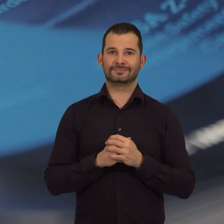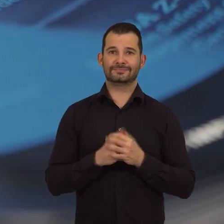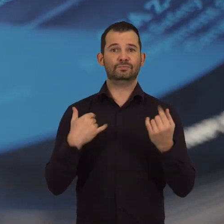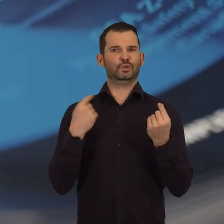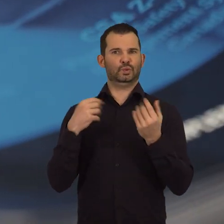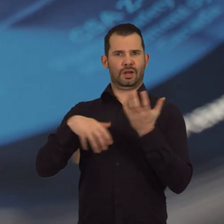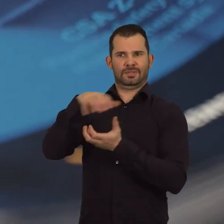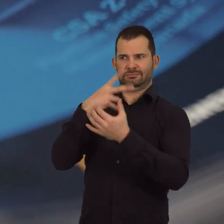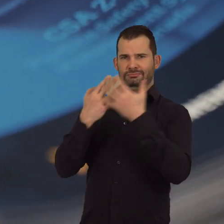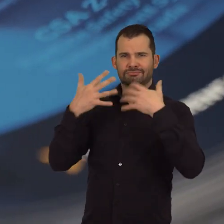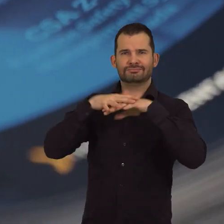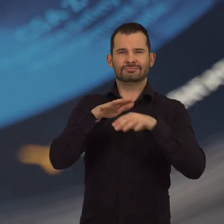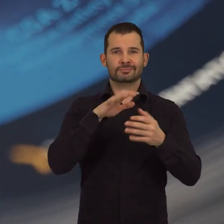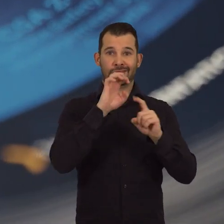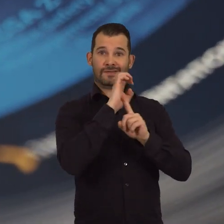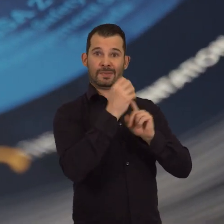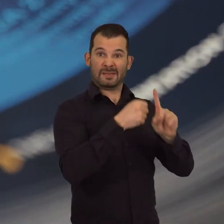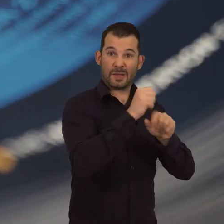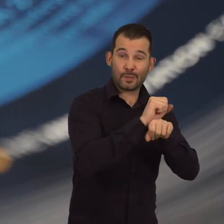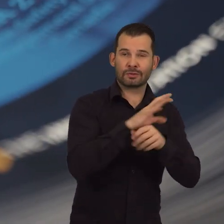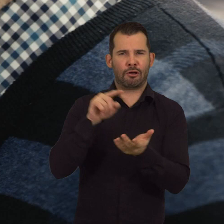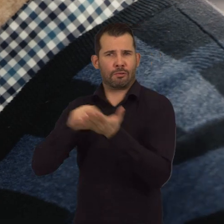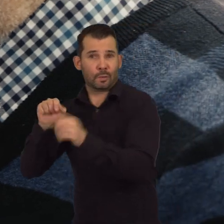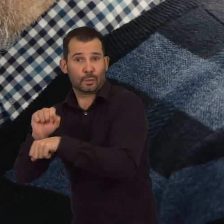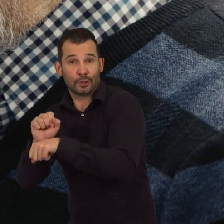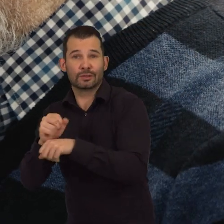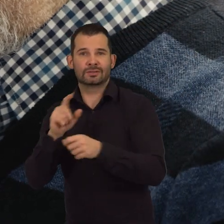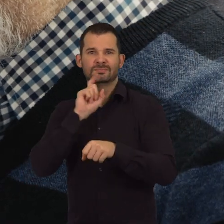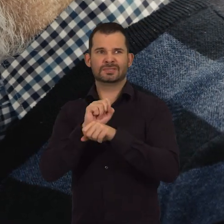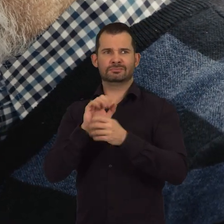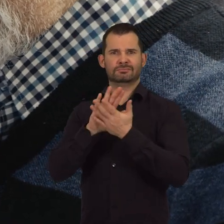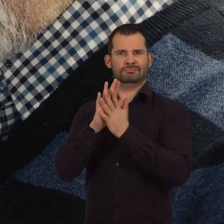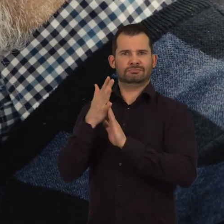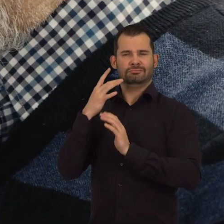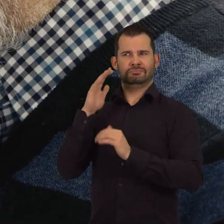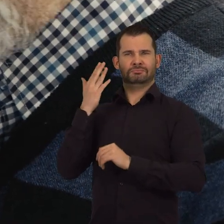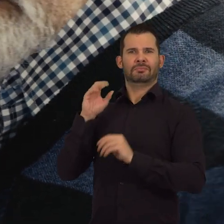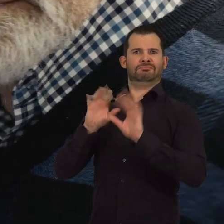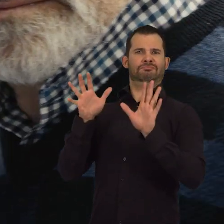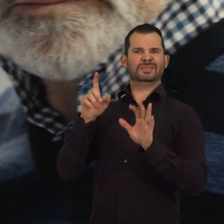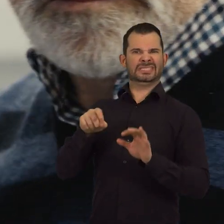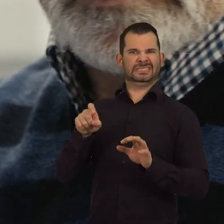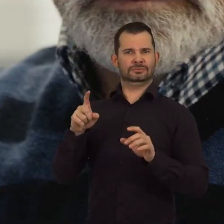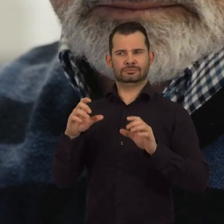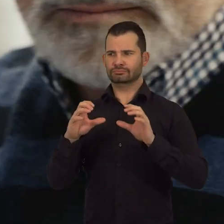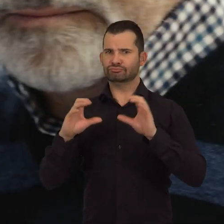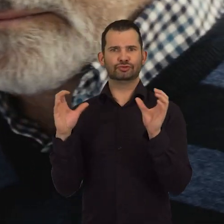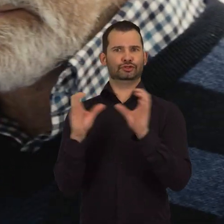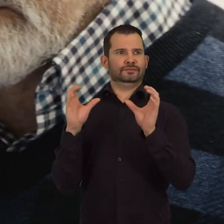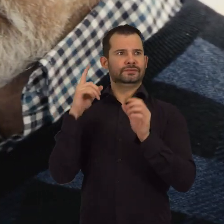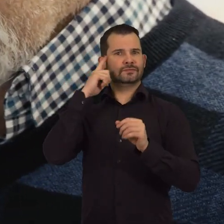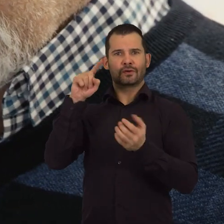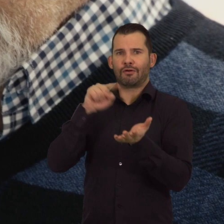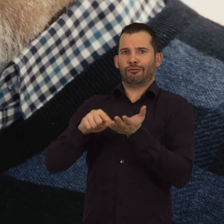environmental impact work and audit work, and it sort of became apparent there was a need for certification